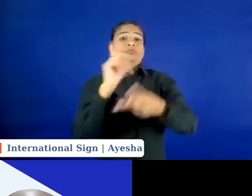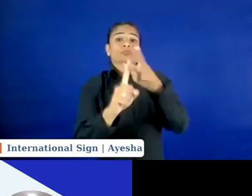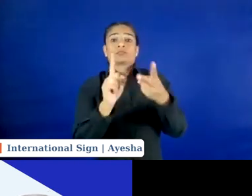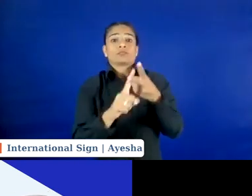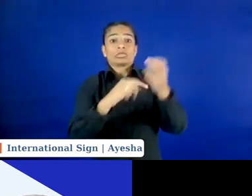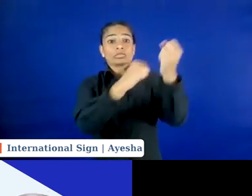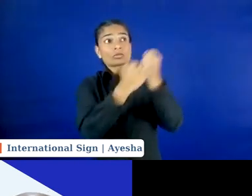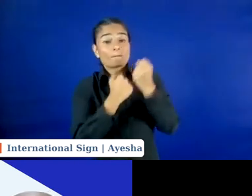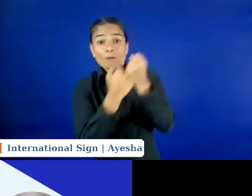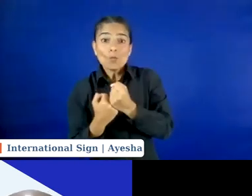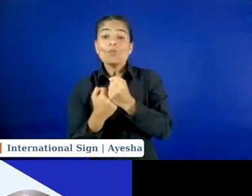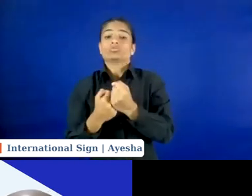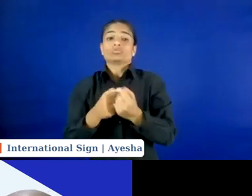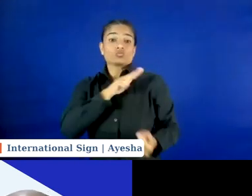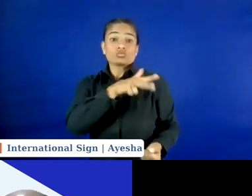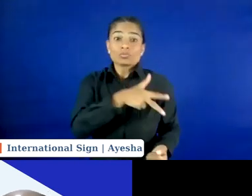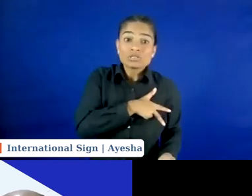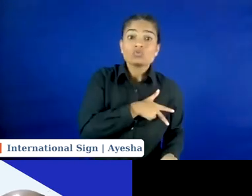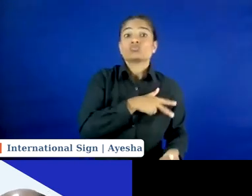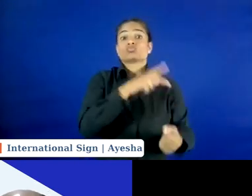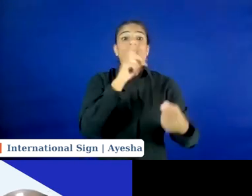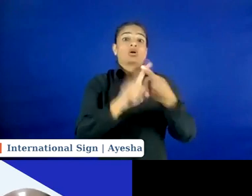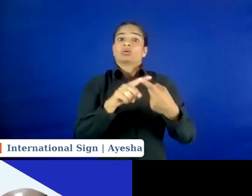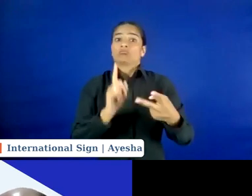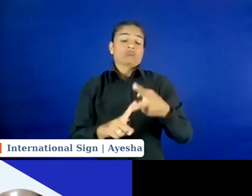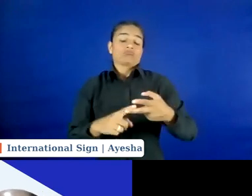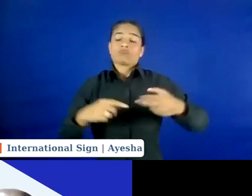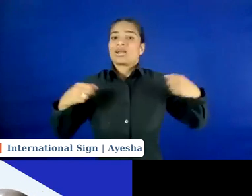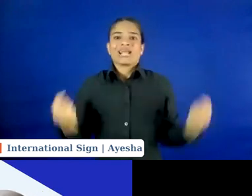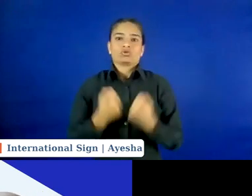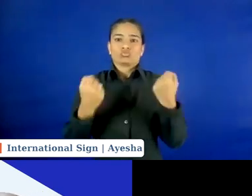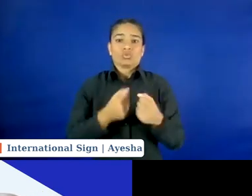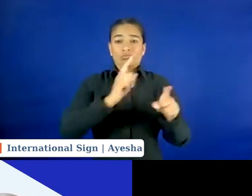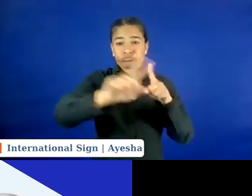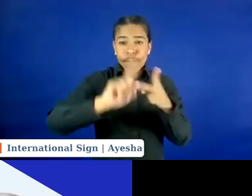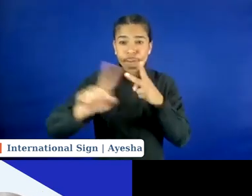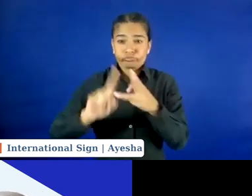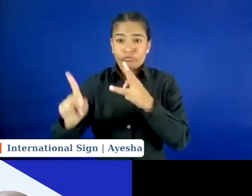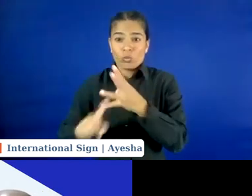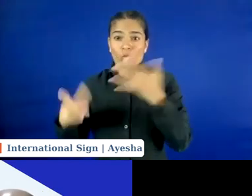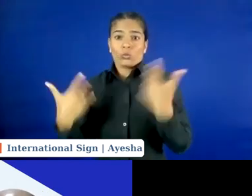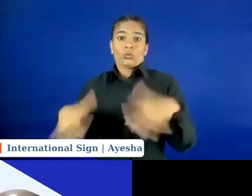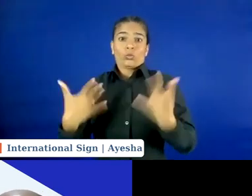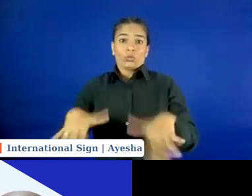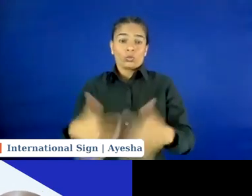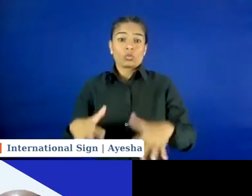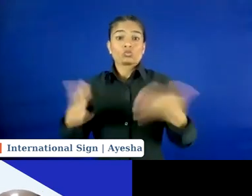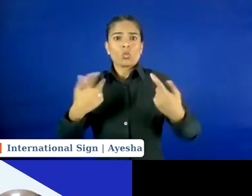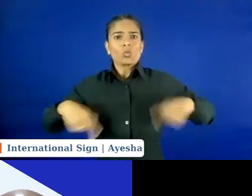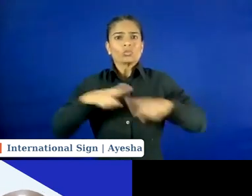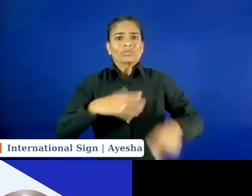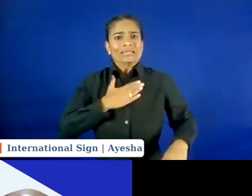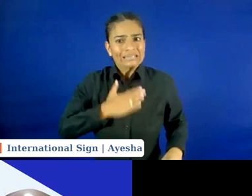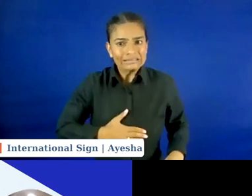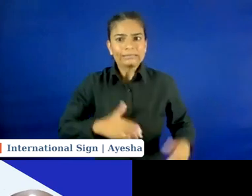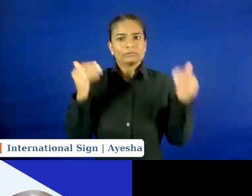actions. There is definitely a need to move towards a more sustainable source of funding, where